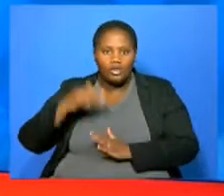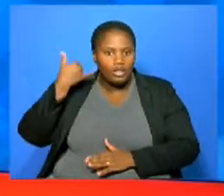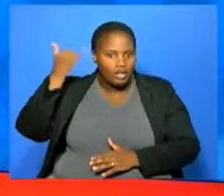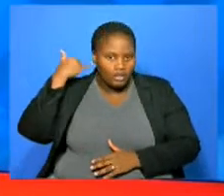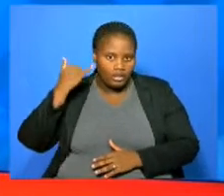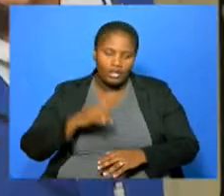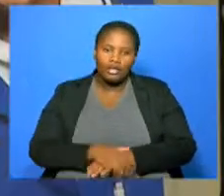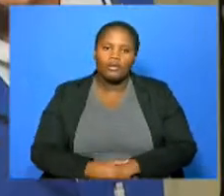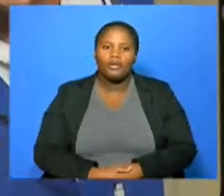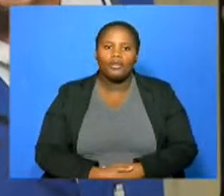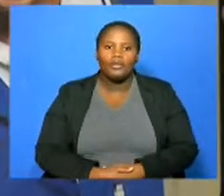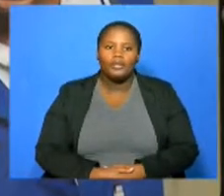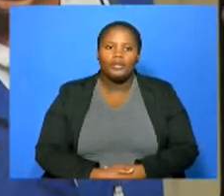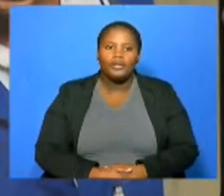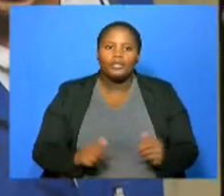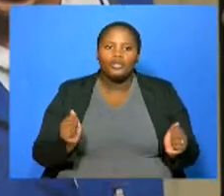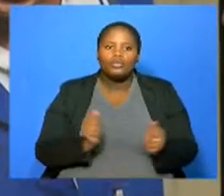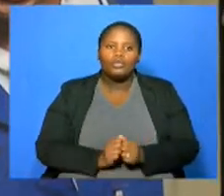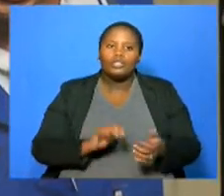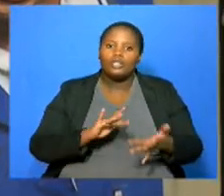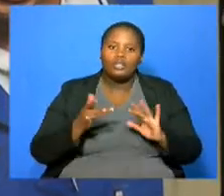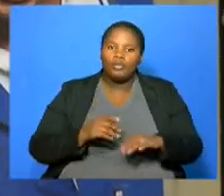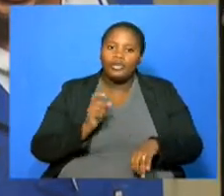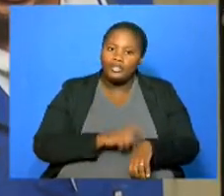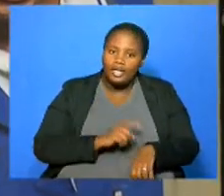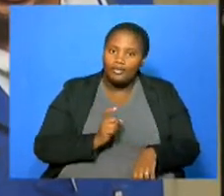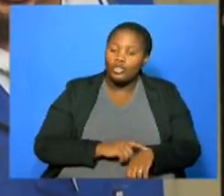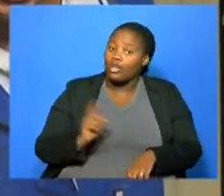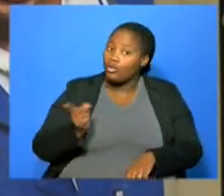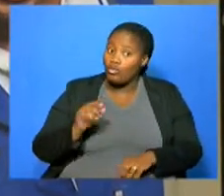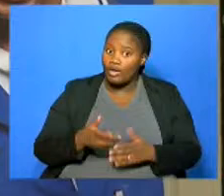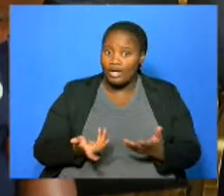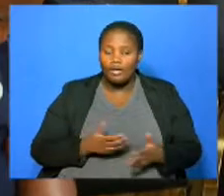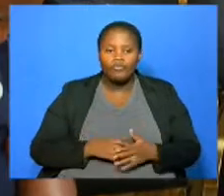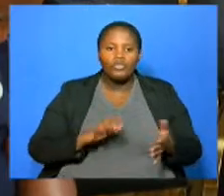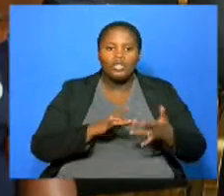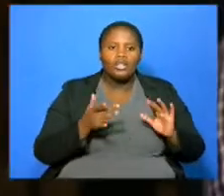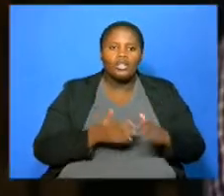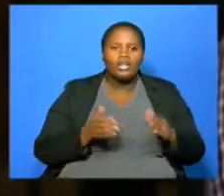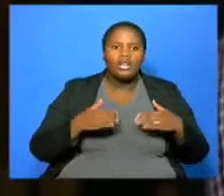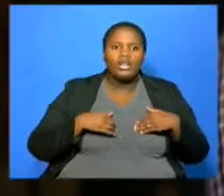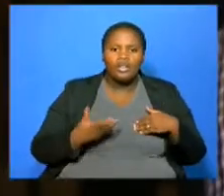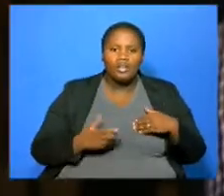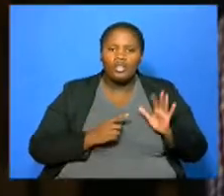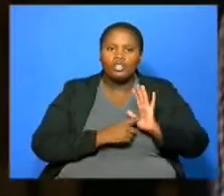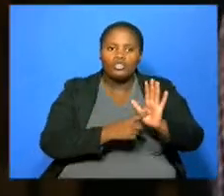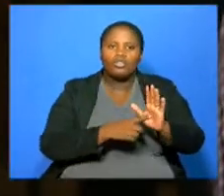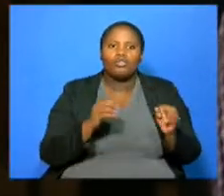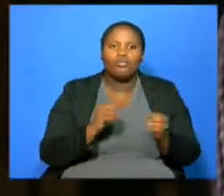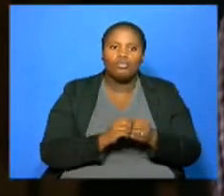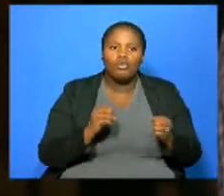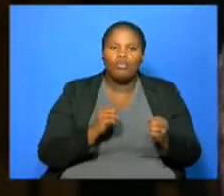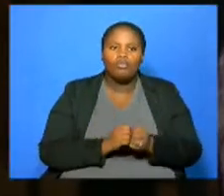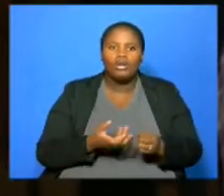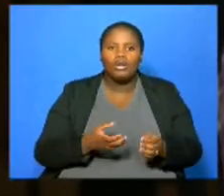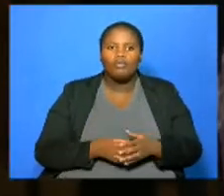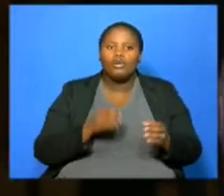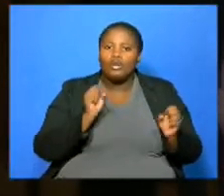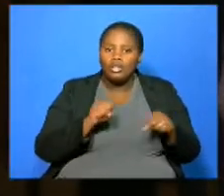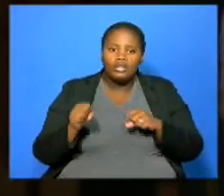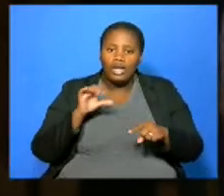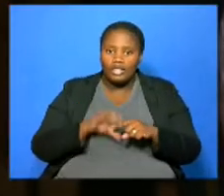Terry Makhoeng. In this digital era where technology is prevalent, it has become evident that more can be achieved through the